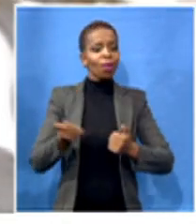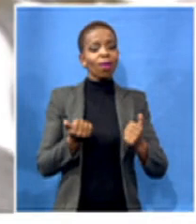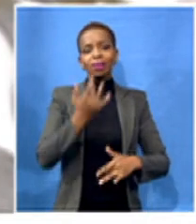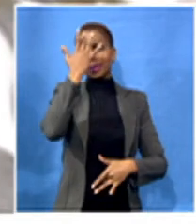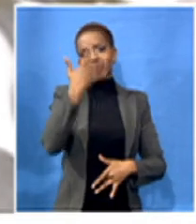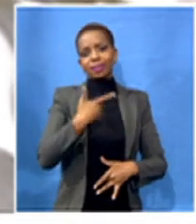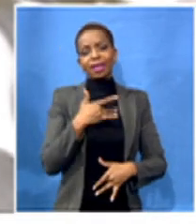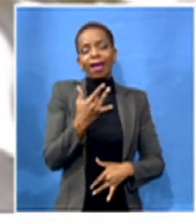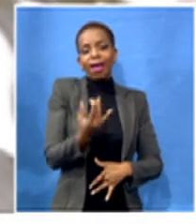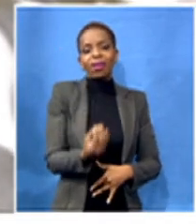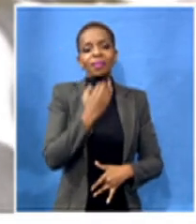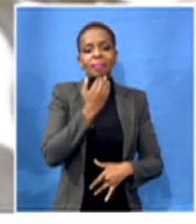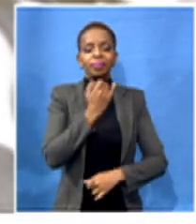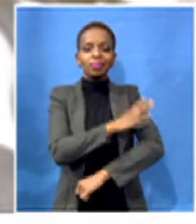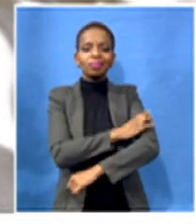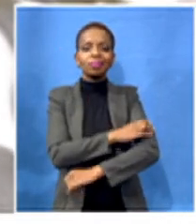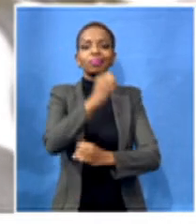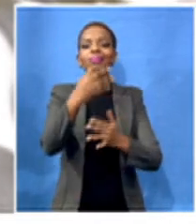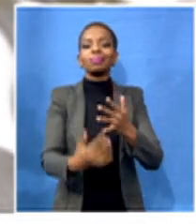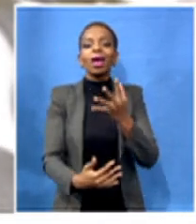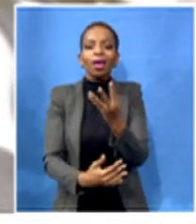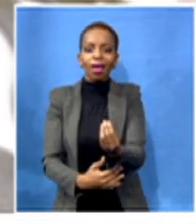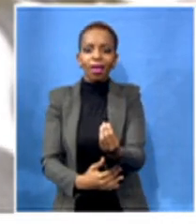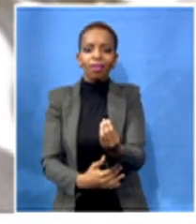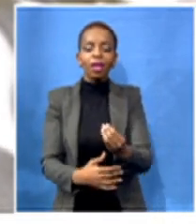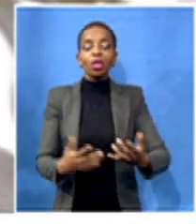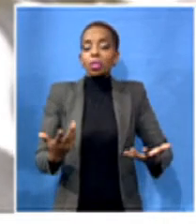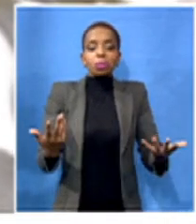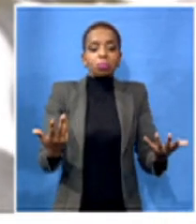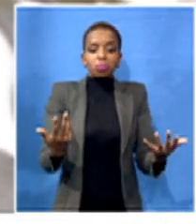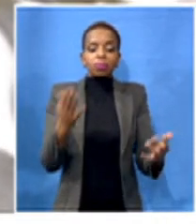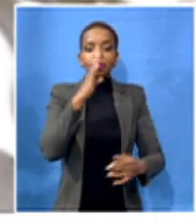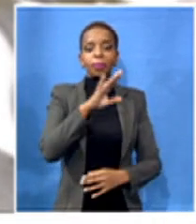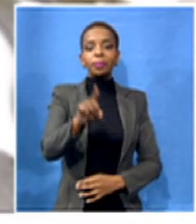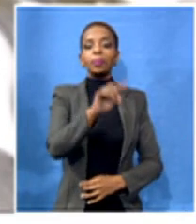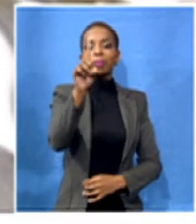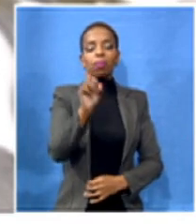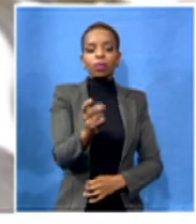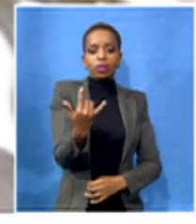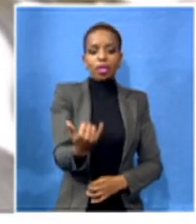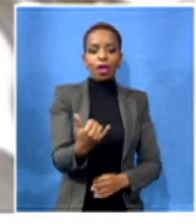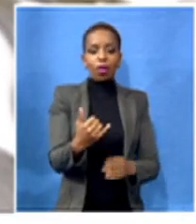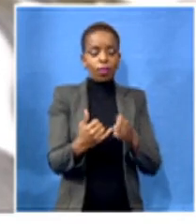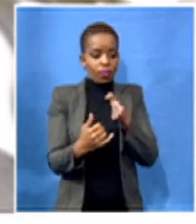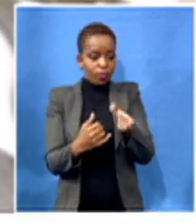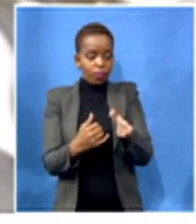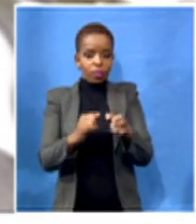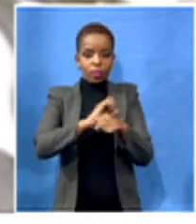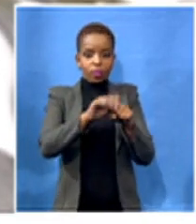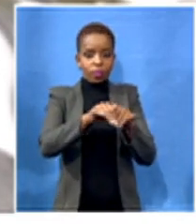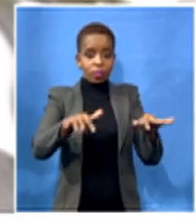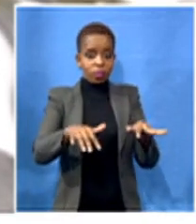chronic illnesses and so on. So there is no question that from a disease perspective, this is a very